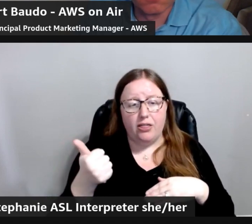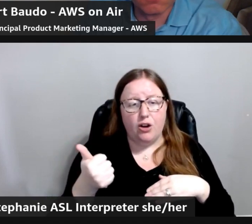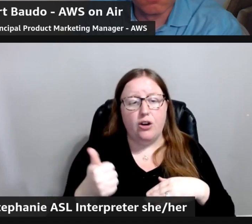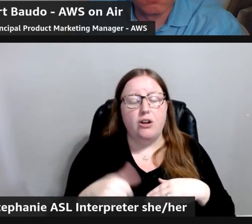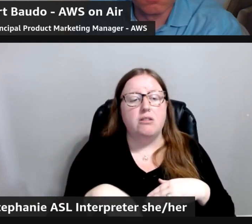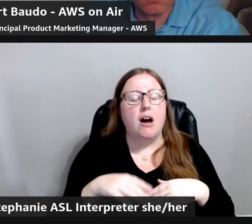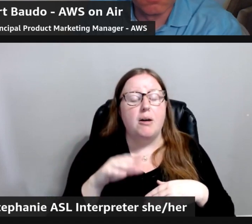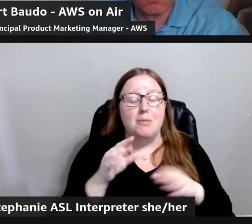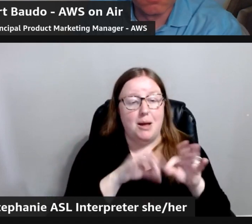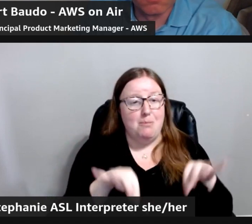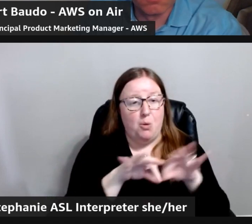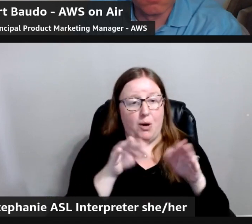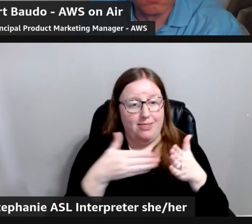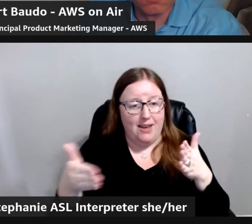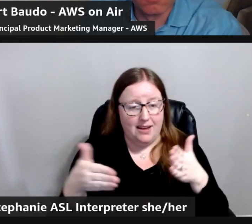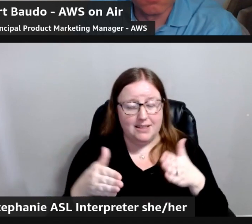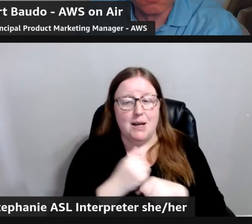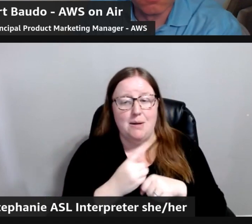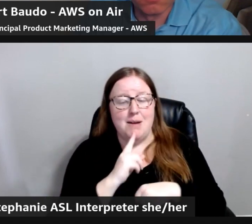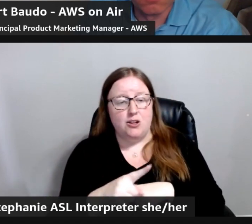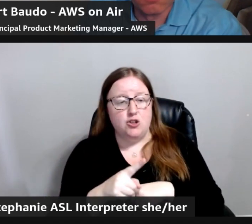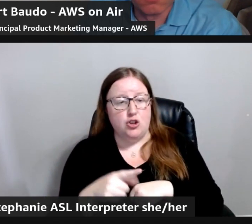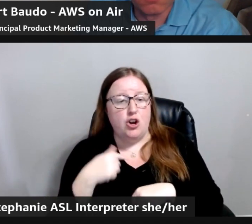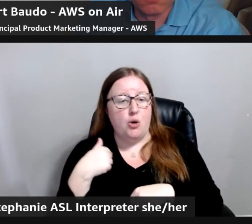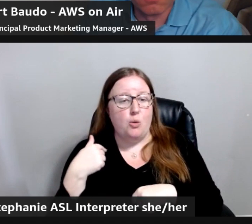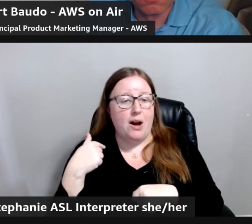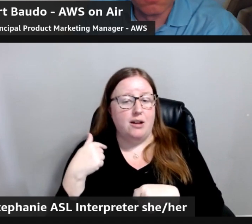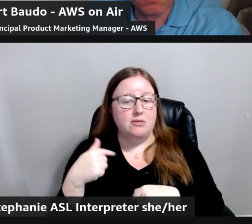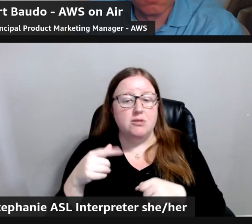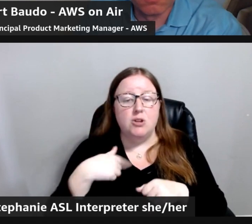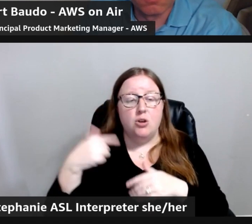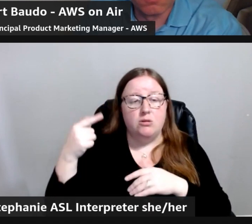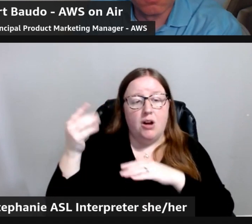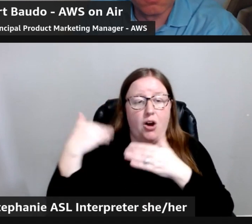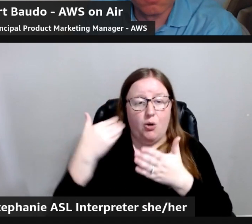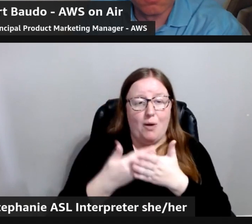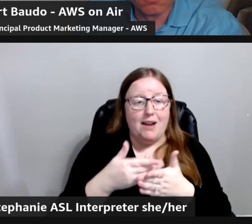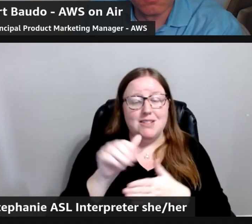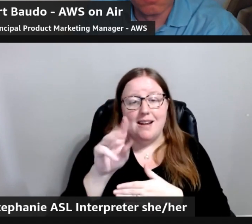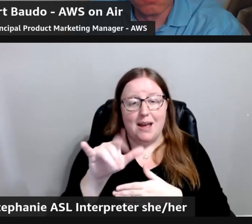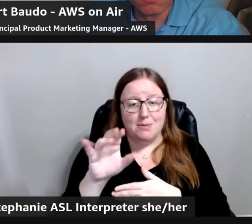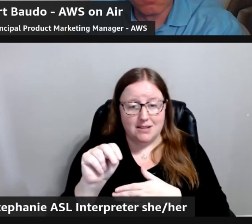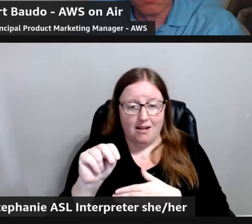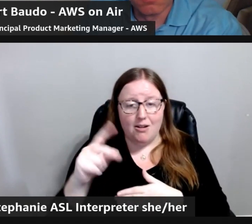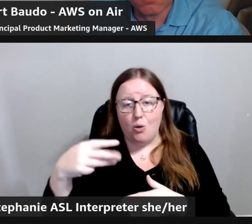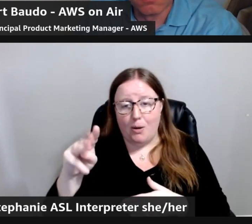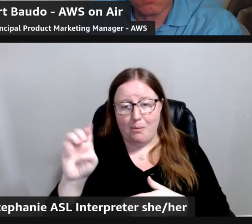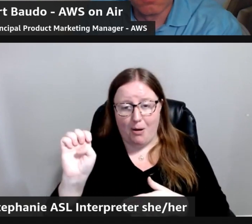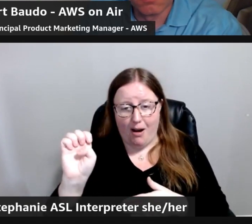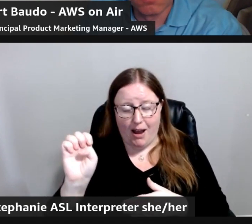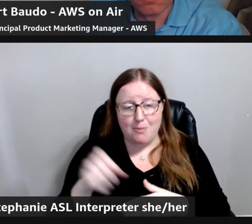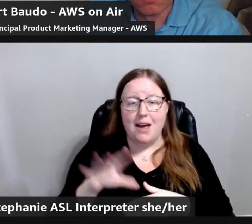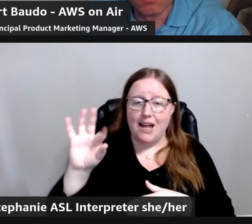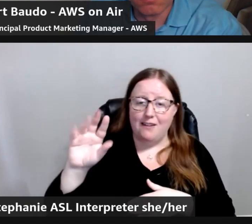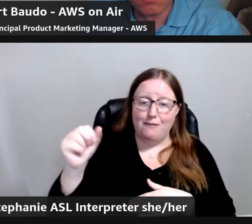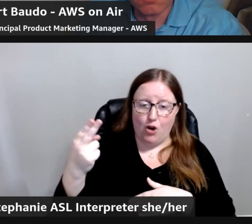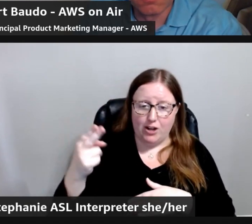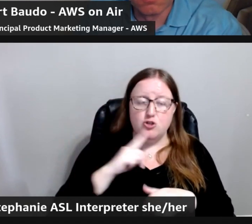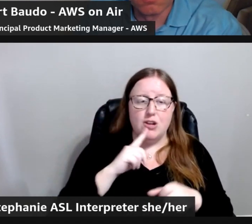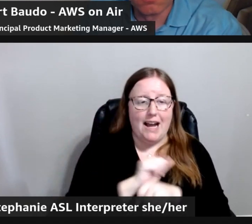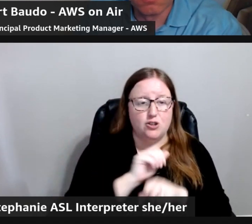assets. How do we ensure that what gets to our Amazon shelf or on Prime on Fresh actually can